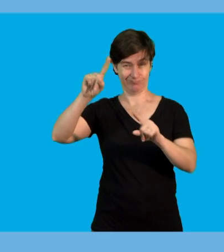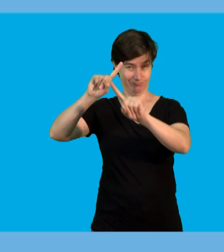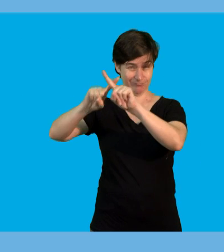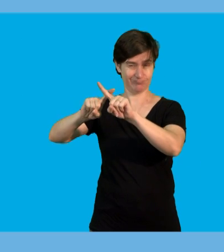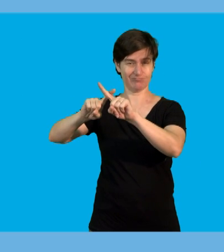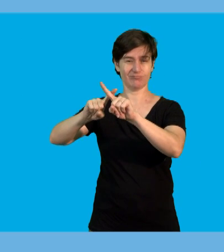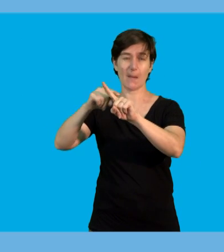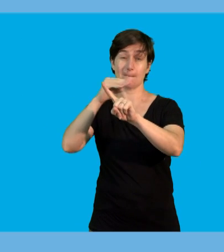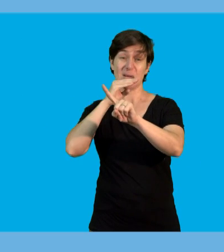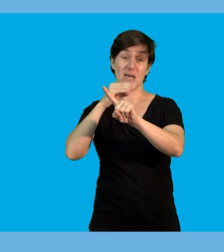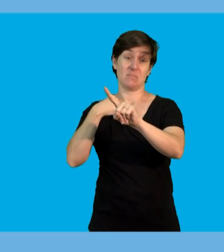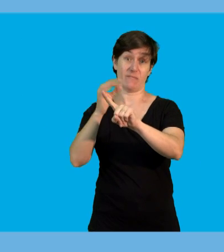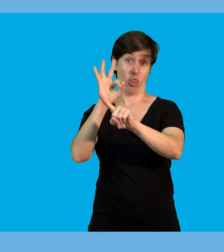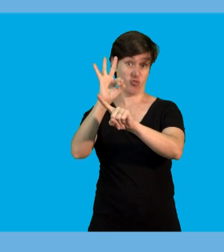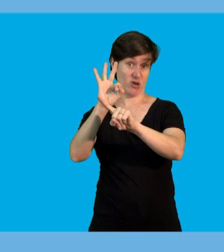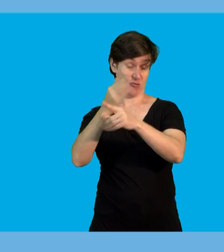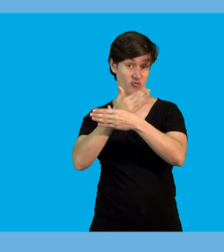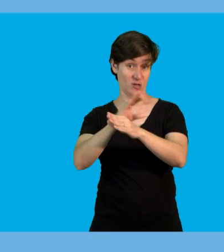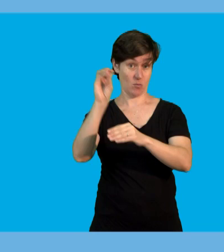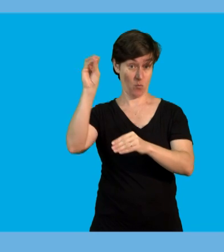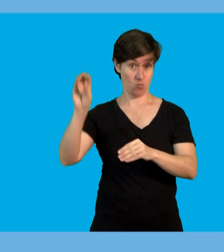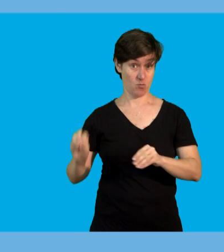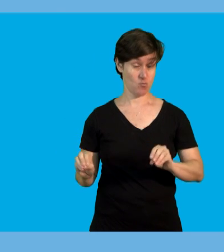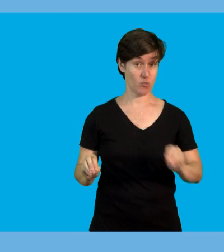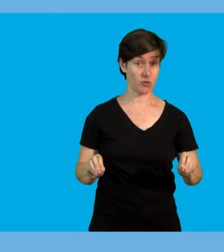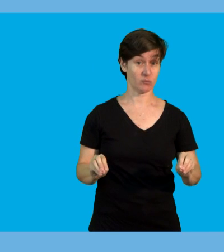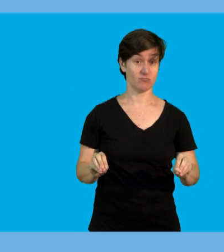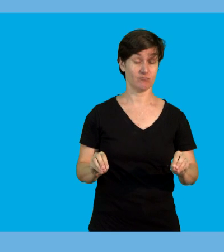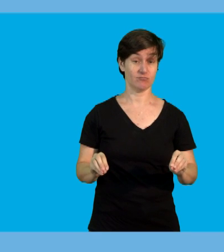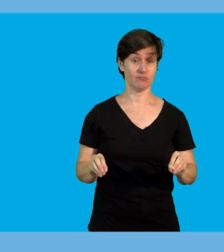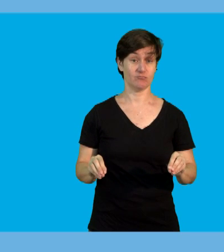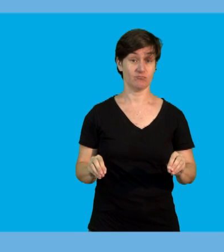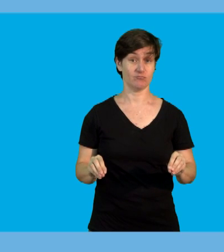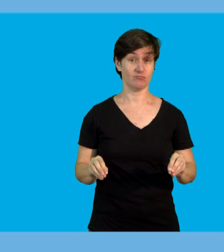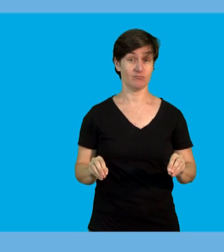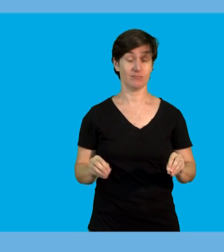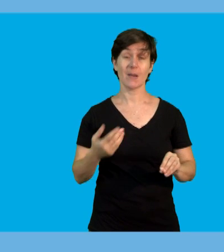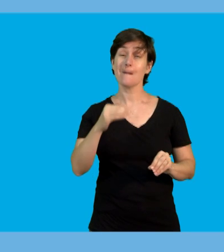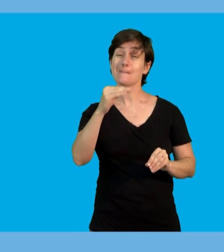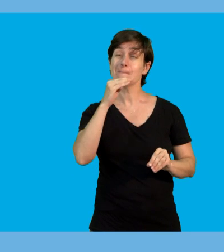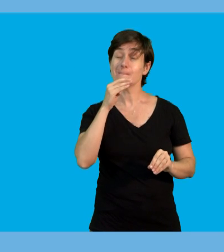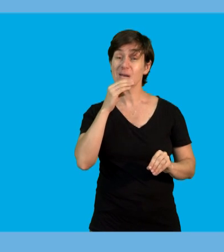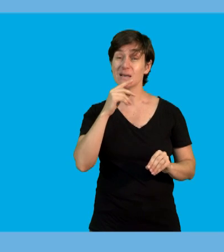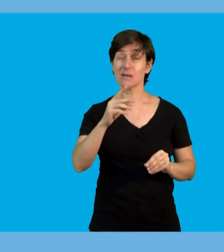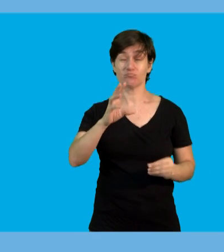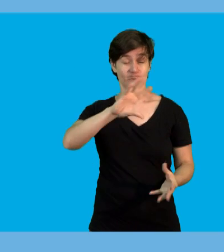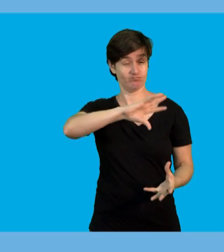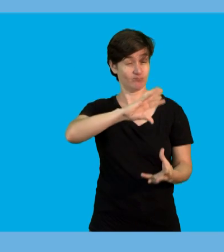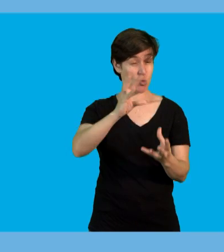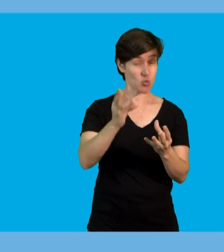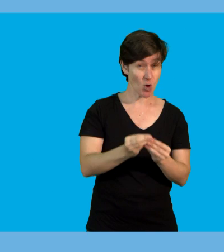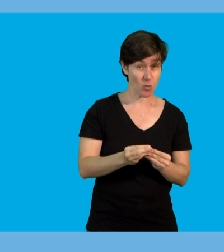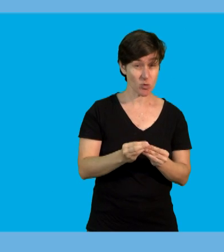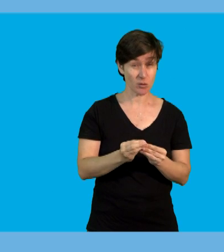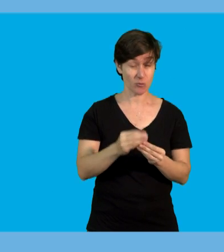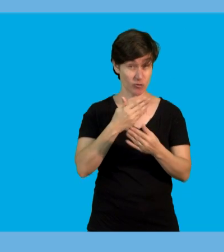to now have a total of 1, 2, 3 resistors in this particular circuit. If I add another resistor in this circuit, the total